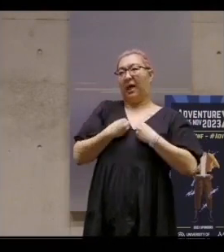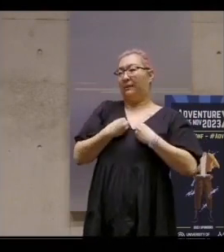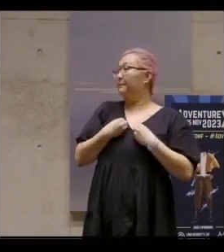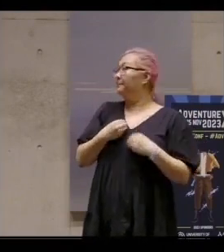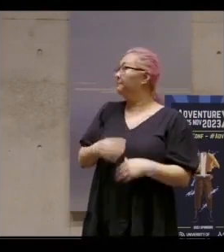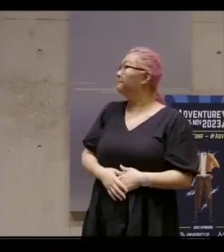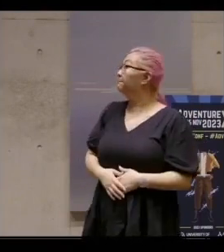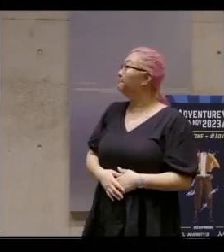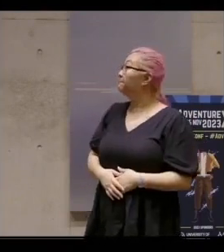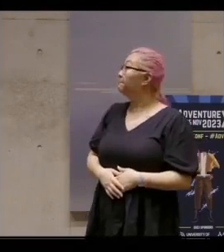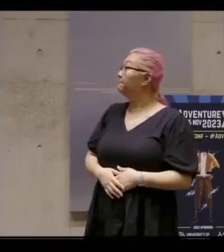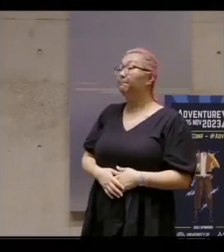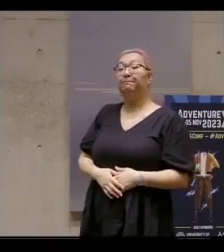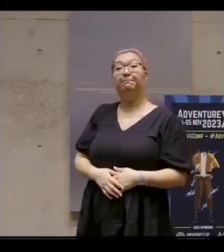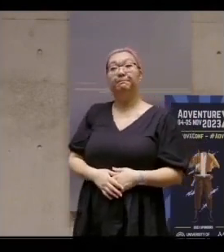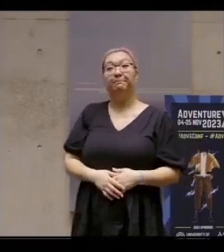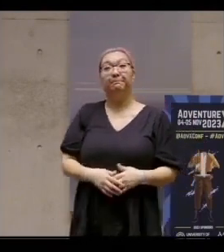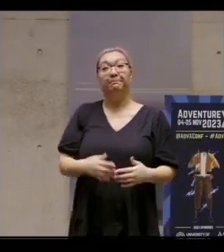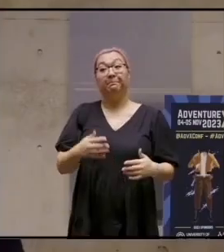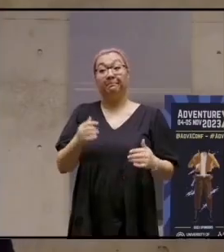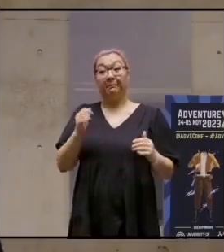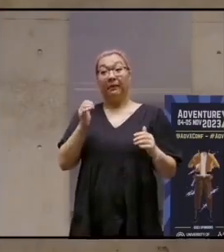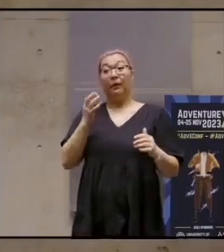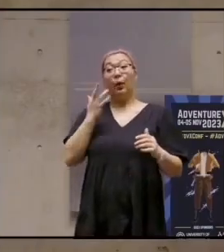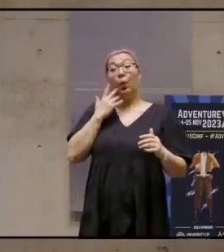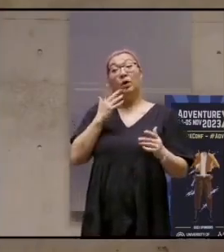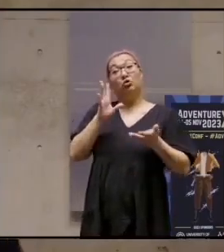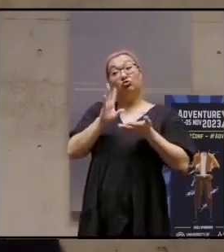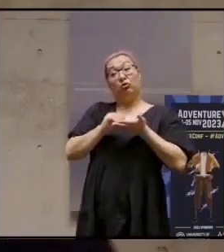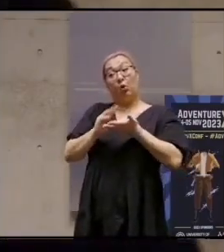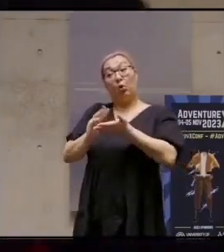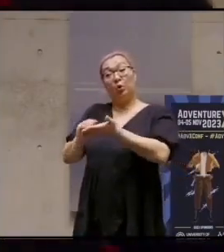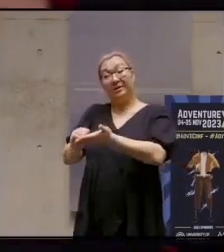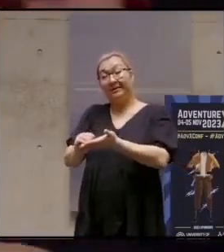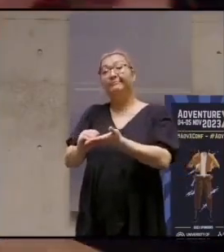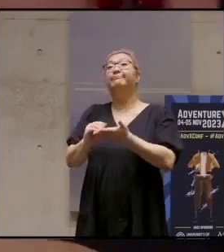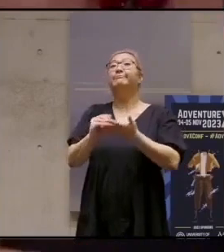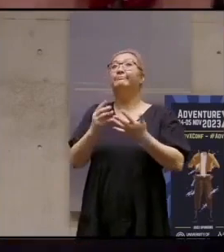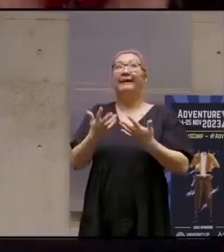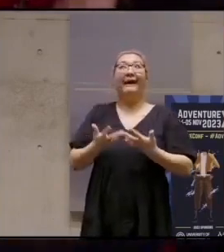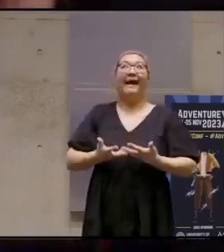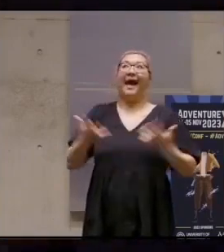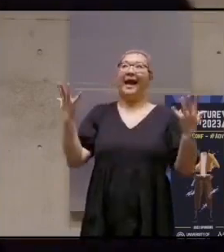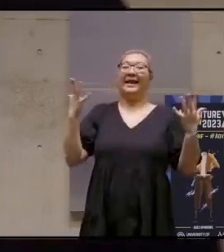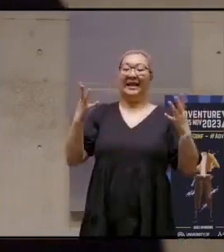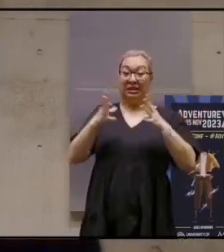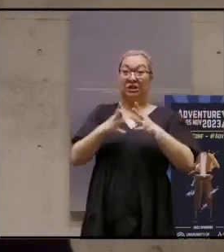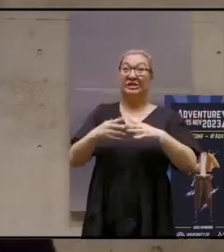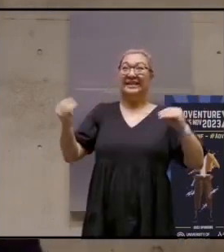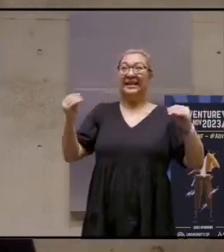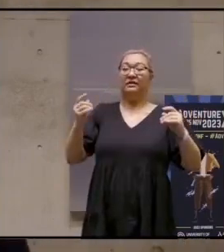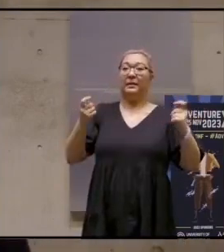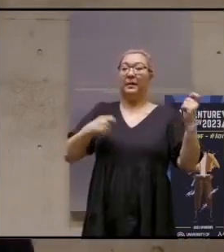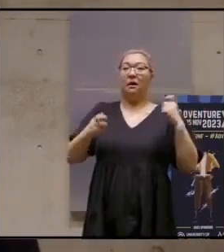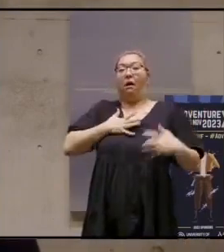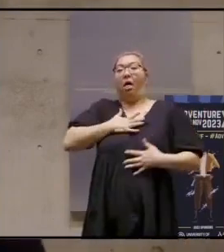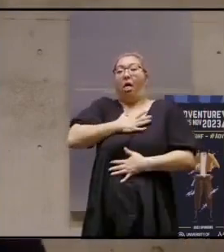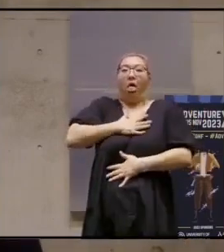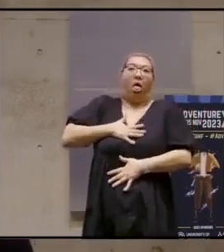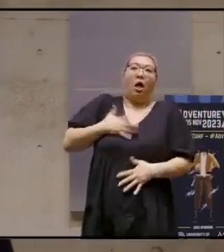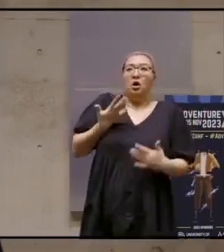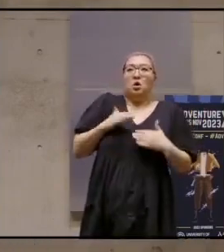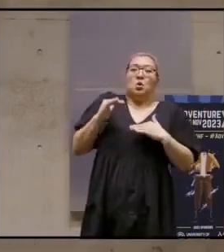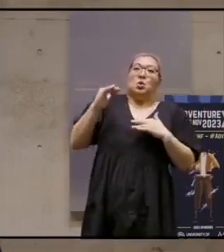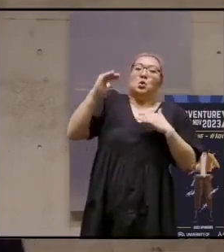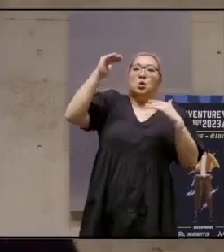scenes with more neutral scenes or lines, so that you can allow the actor to sort of recombobulate between them. Group types